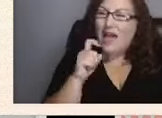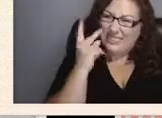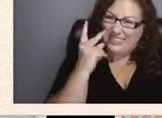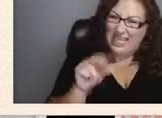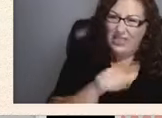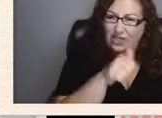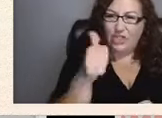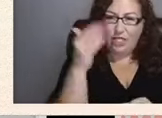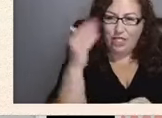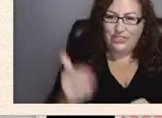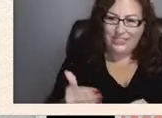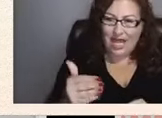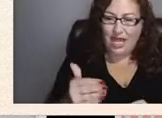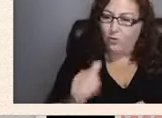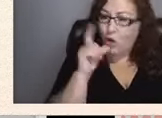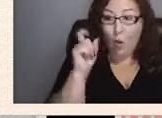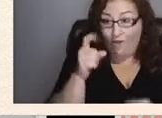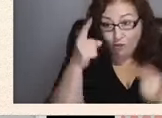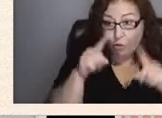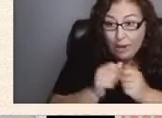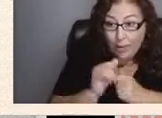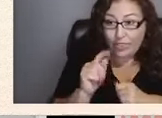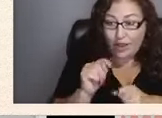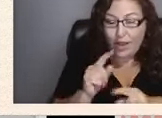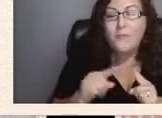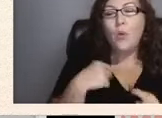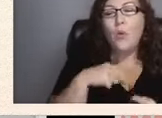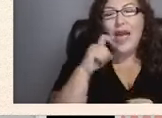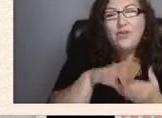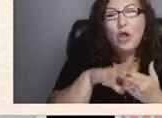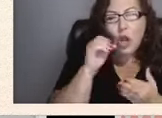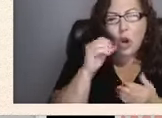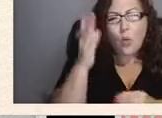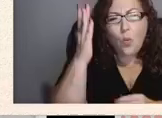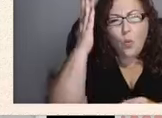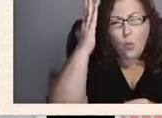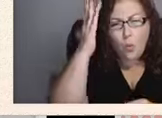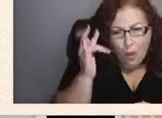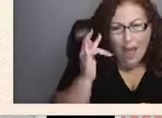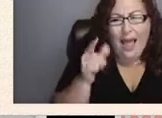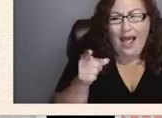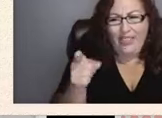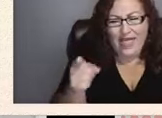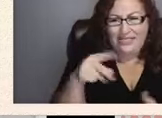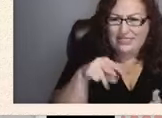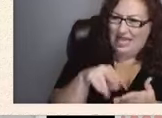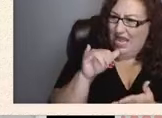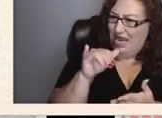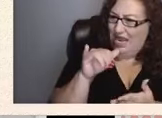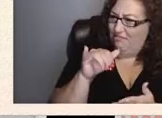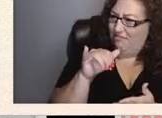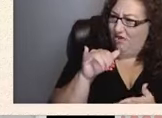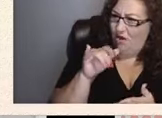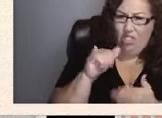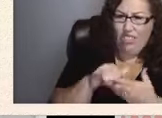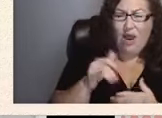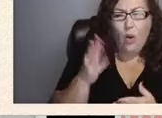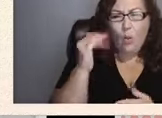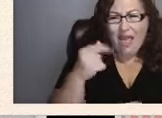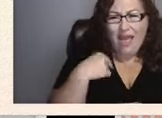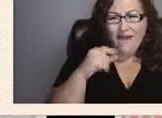We don't have to agree with it, but we have to learn why do they stand where they stand? Why do they have these beliefs? So that we